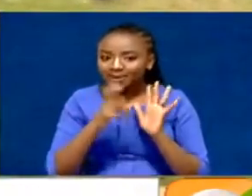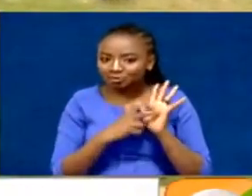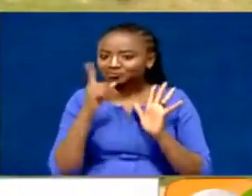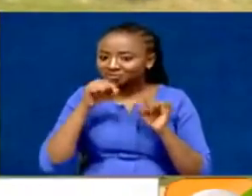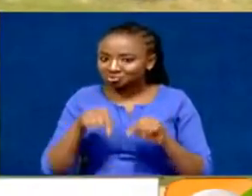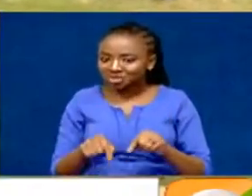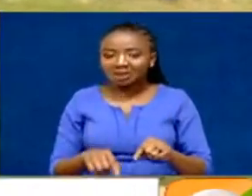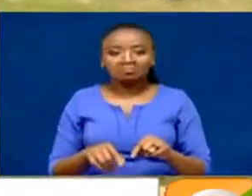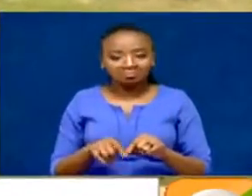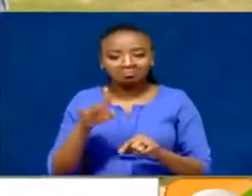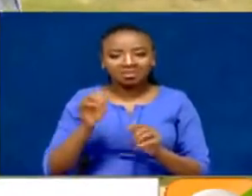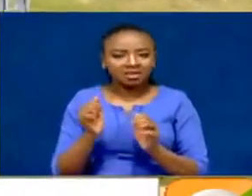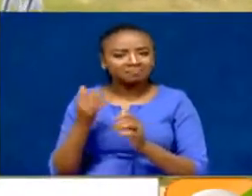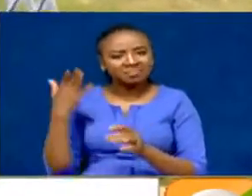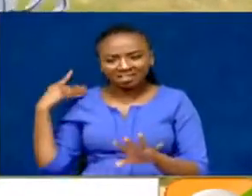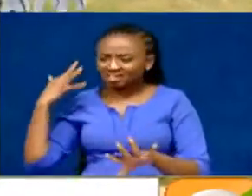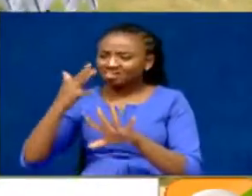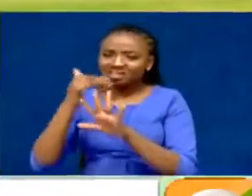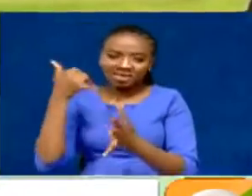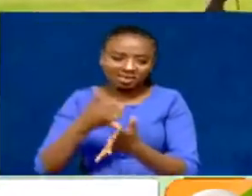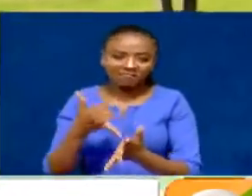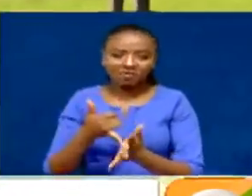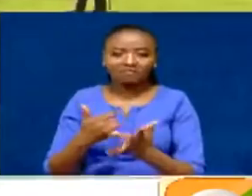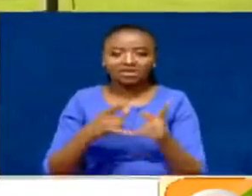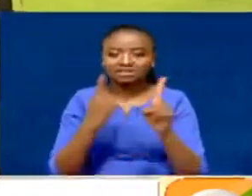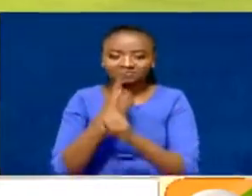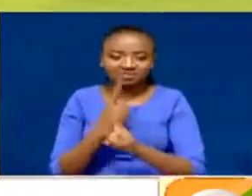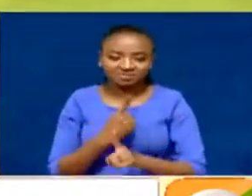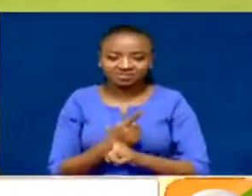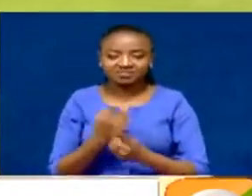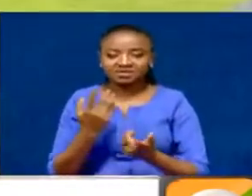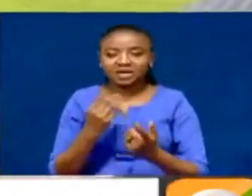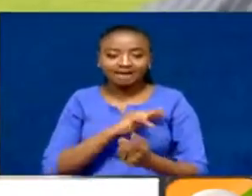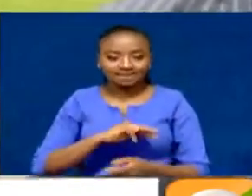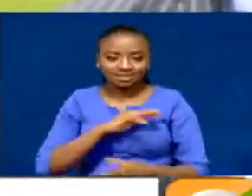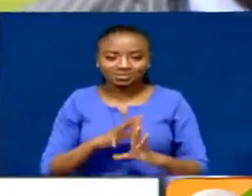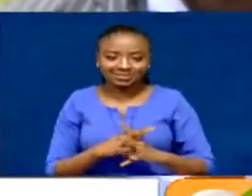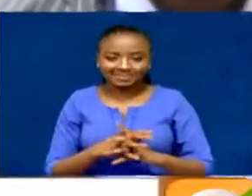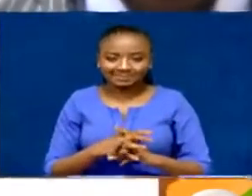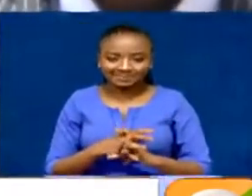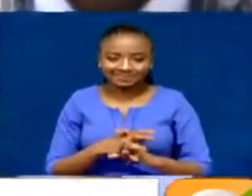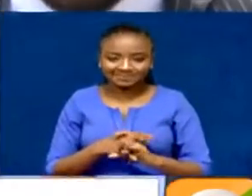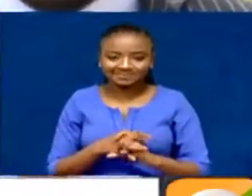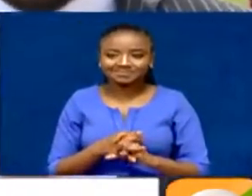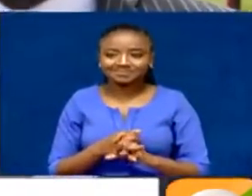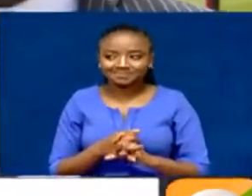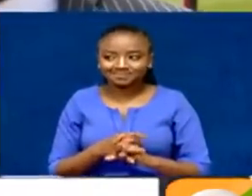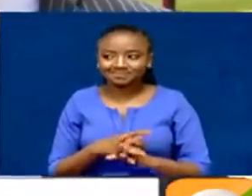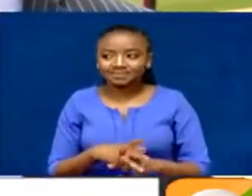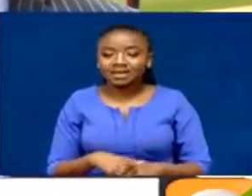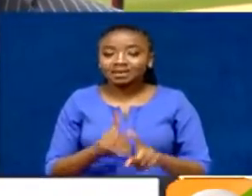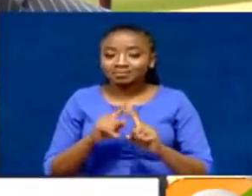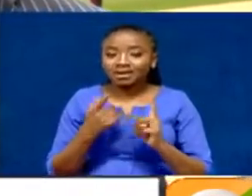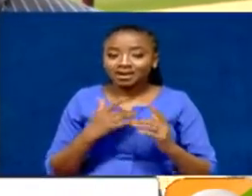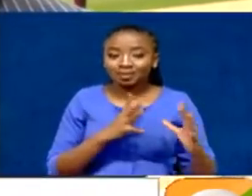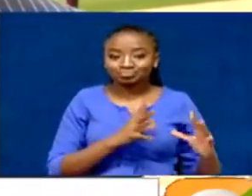has taken part in several missions, both local and international. And as they march out of the historic Uhuru Gardens, they do